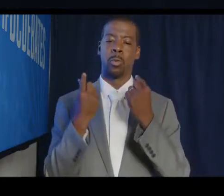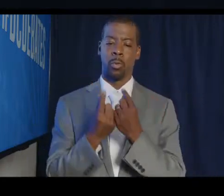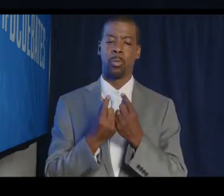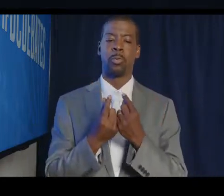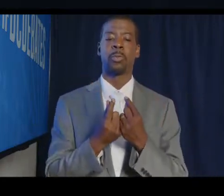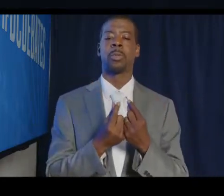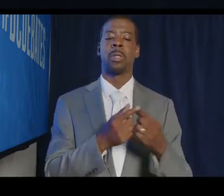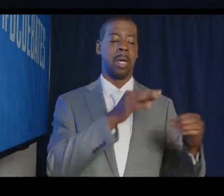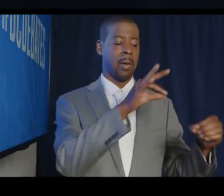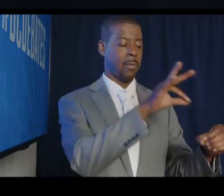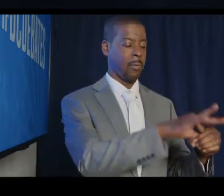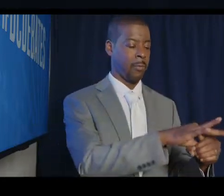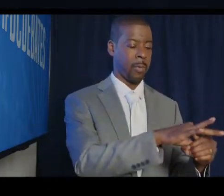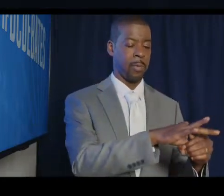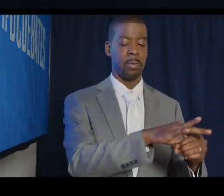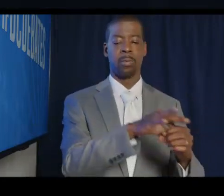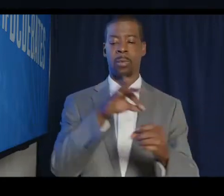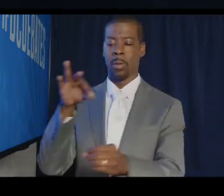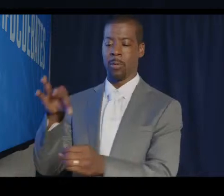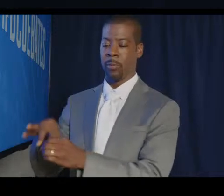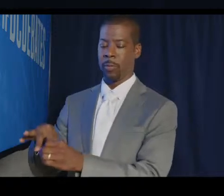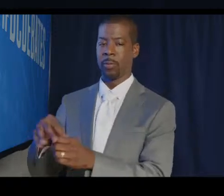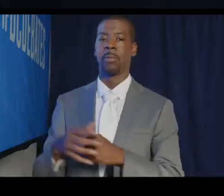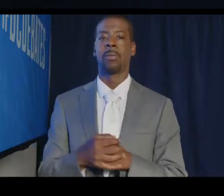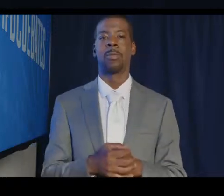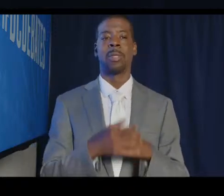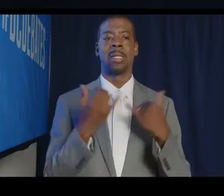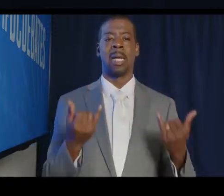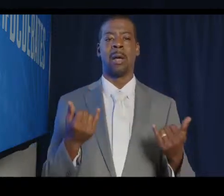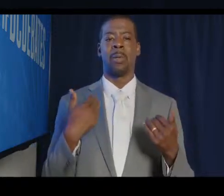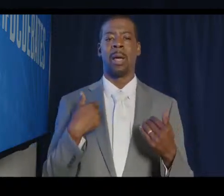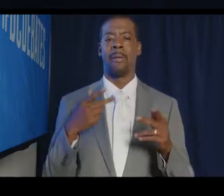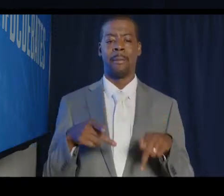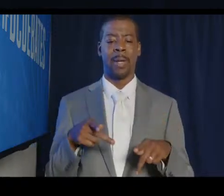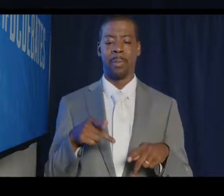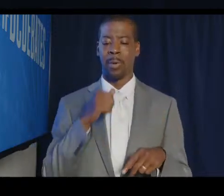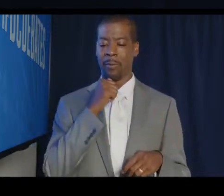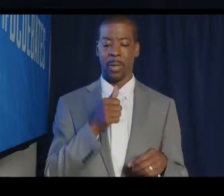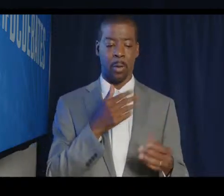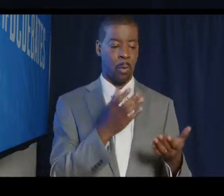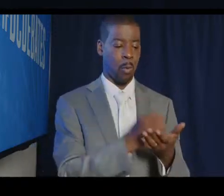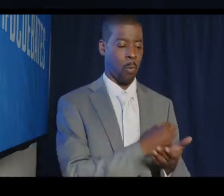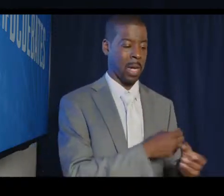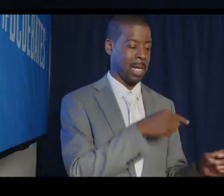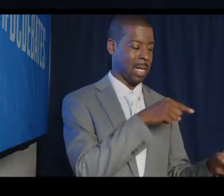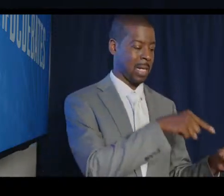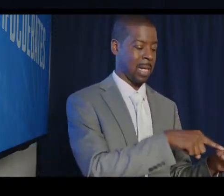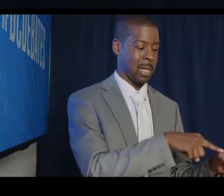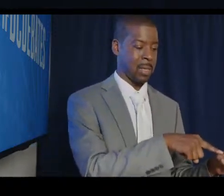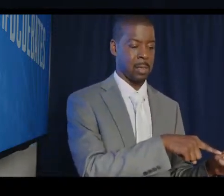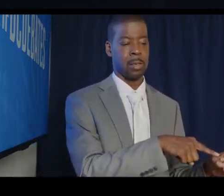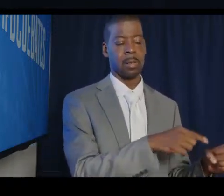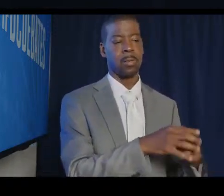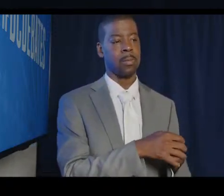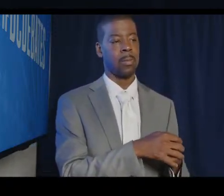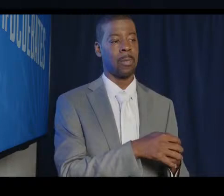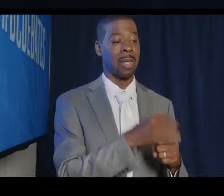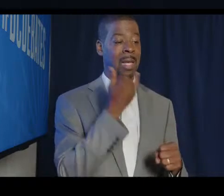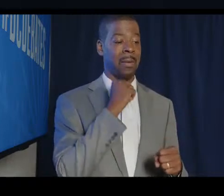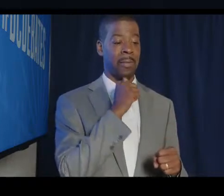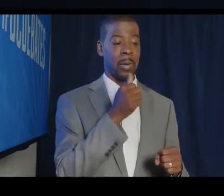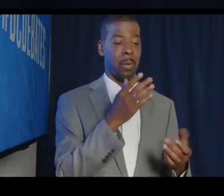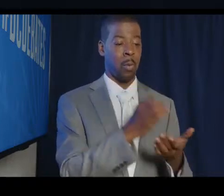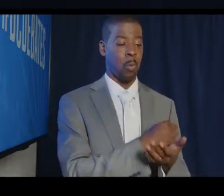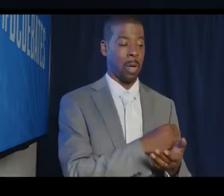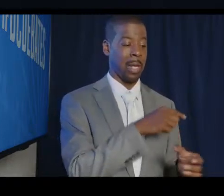people jumping from place to place. Because right now what we have is we have people that if you don't win in one area will well, not so much this easy, but if you don't win